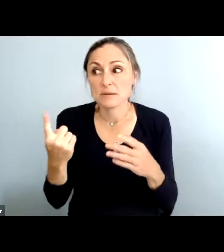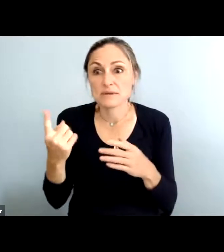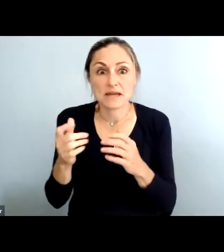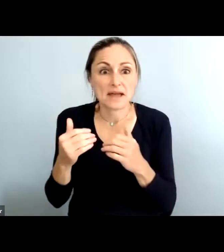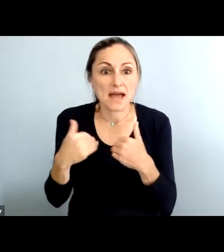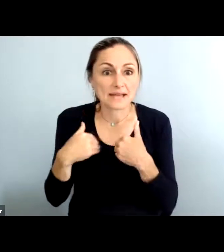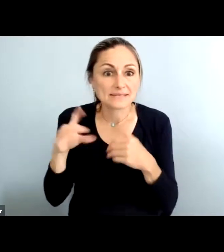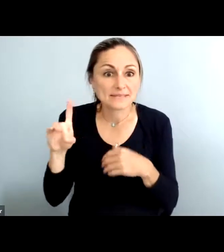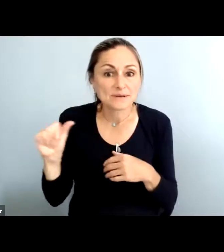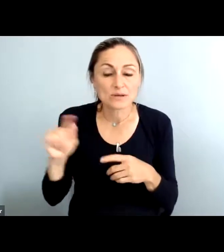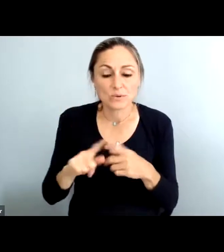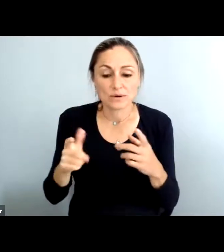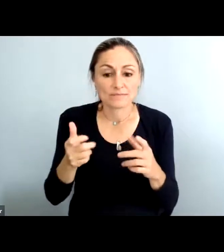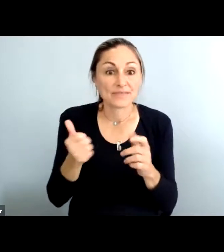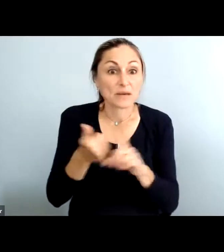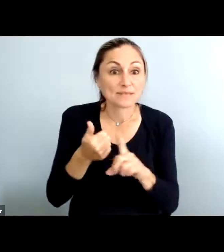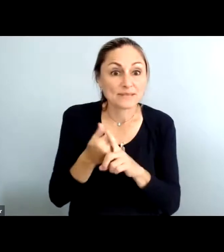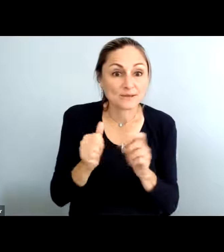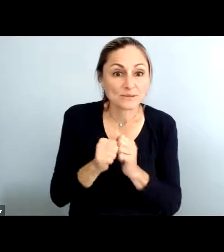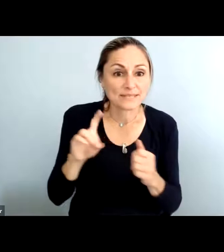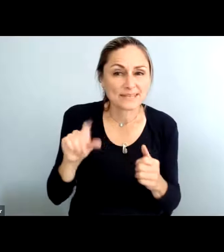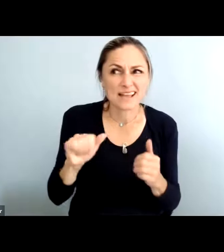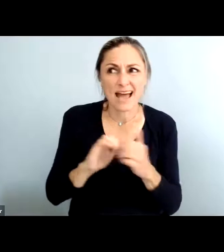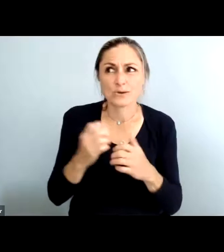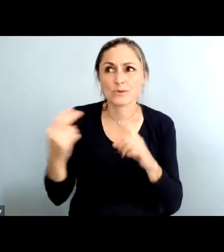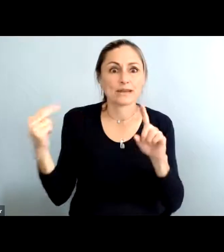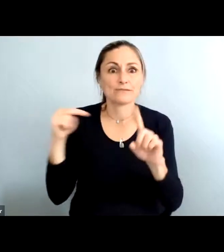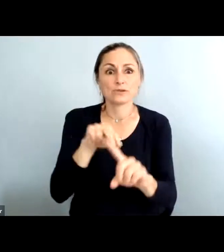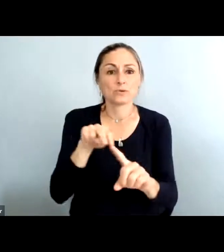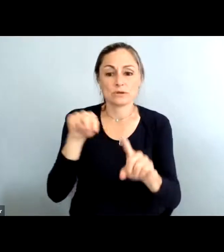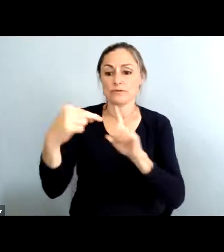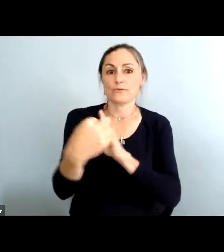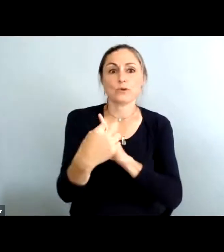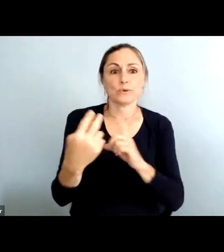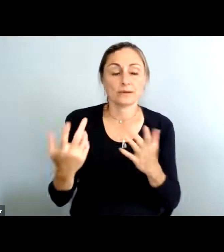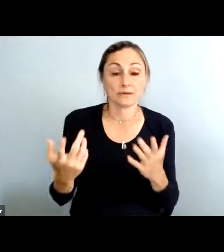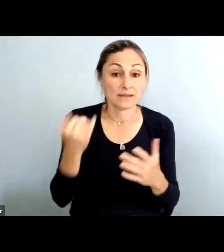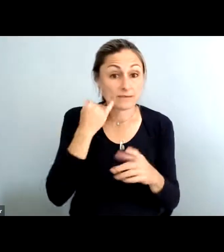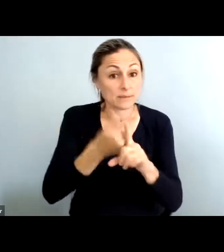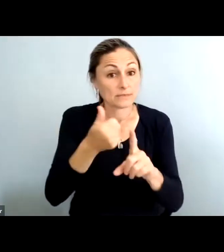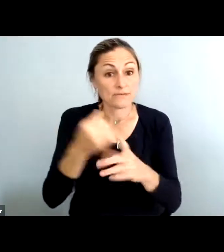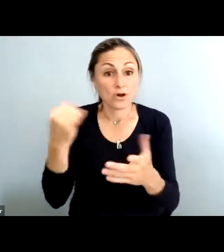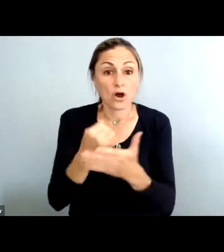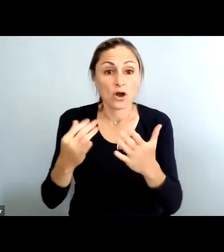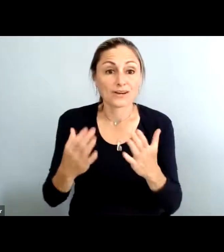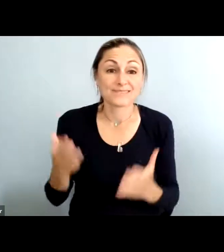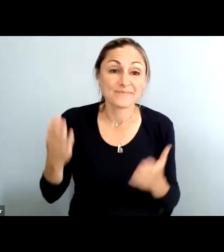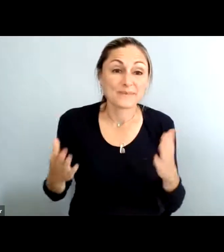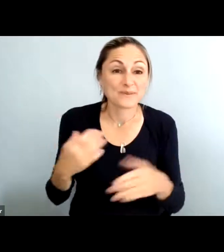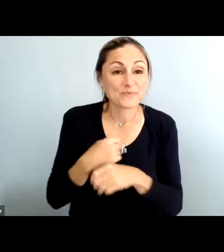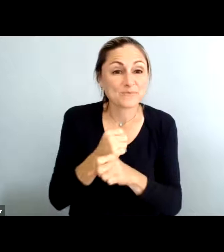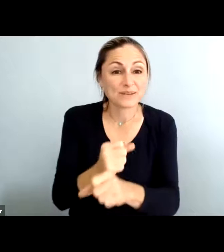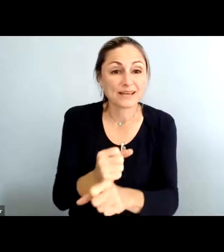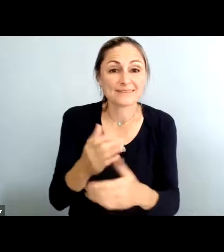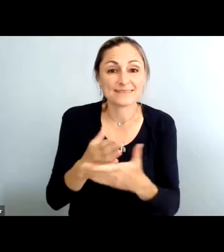or themselves with a disability? And if they're an artist, maybe they'll produce some work